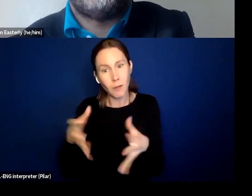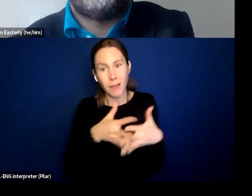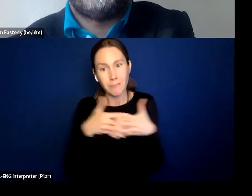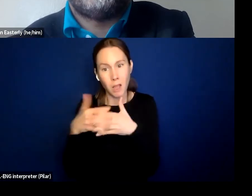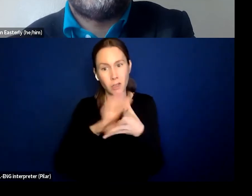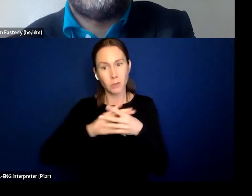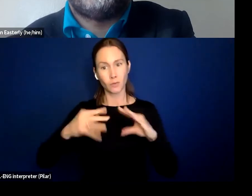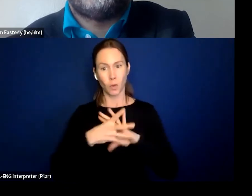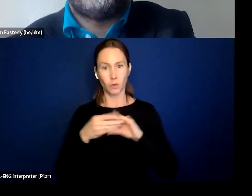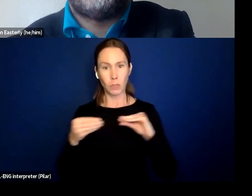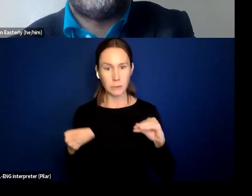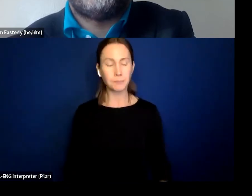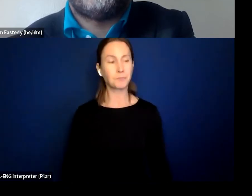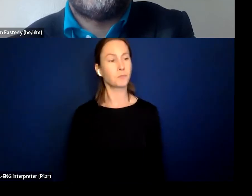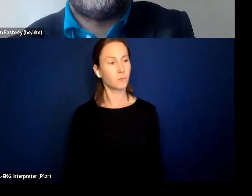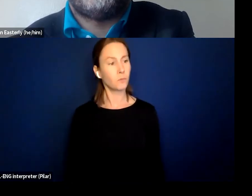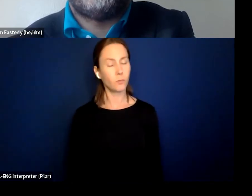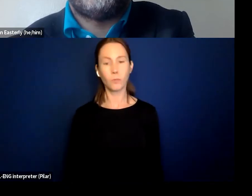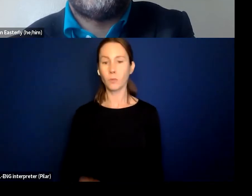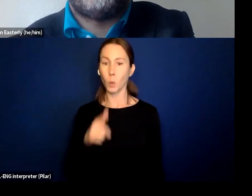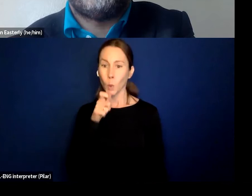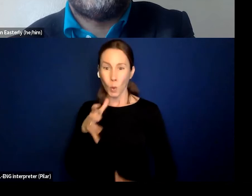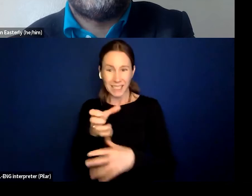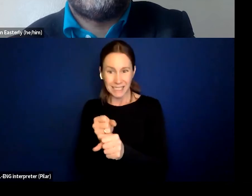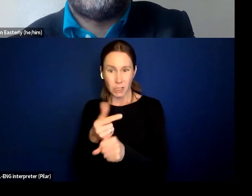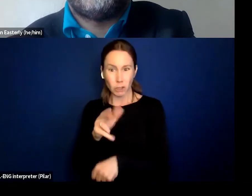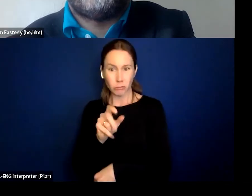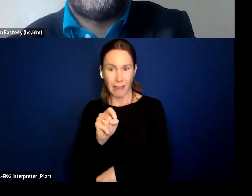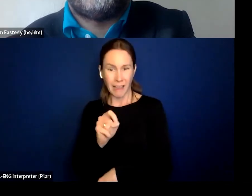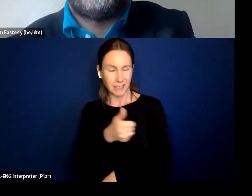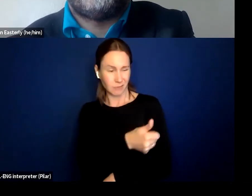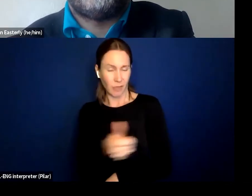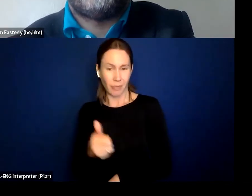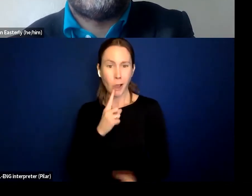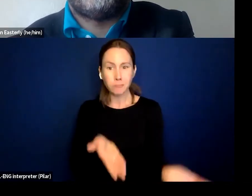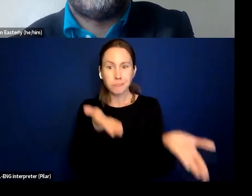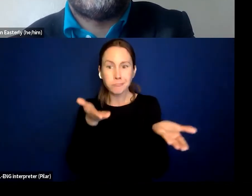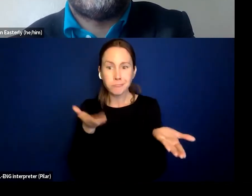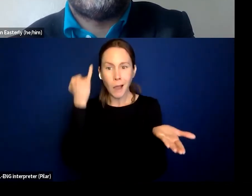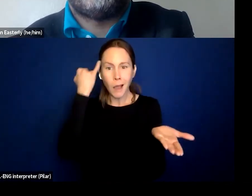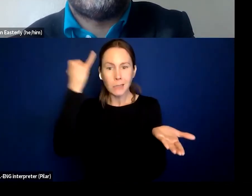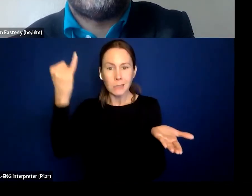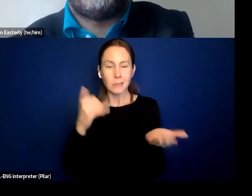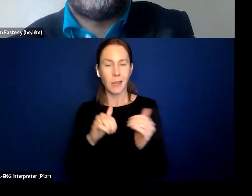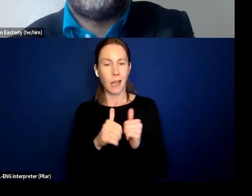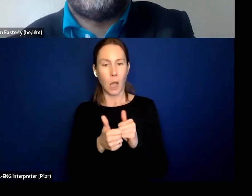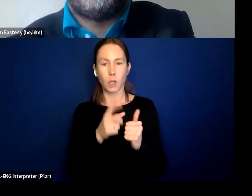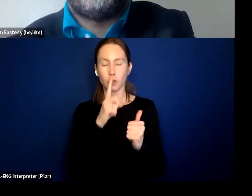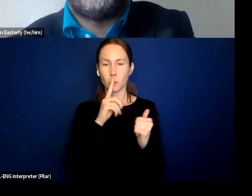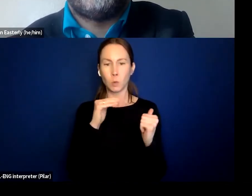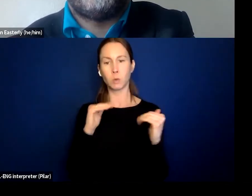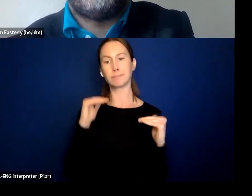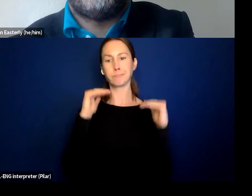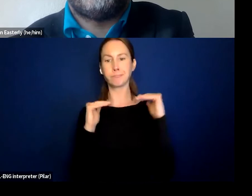story. We see grantees who are proposing ideas for how to democratize those